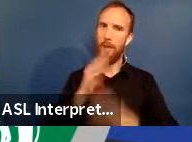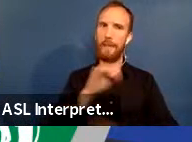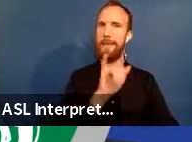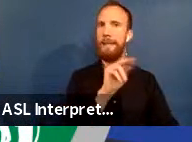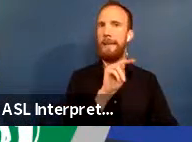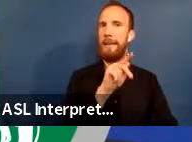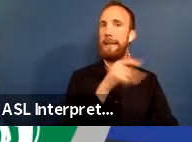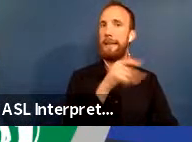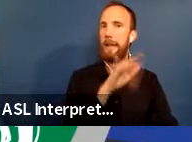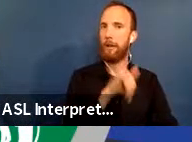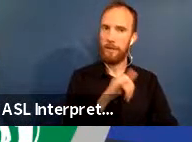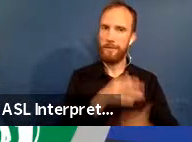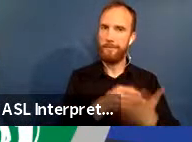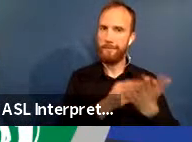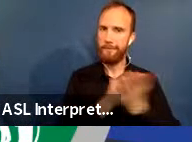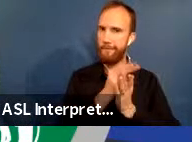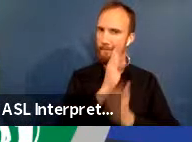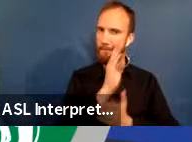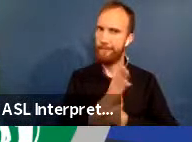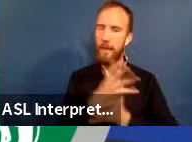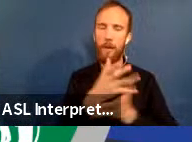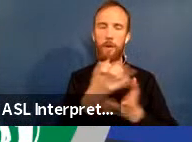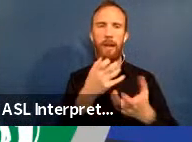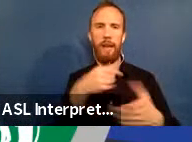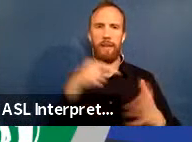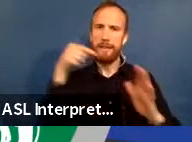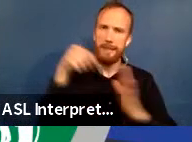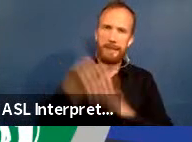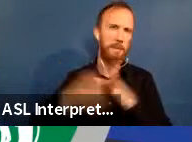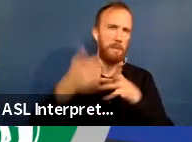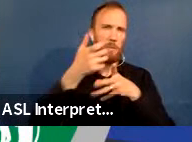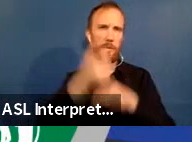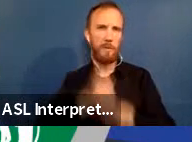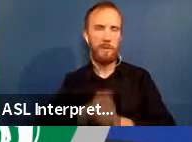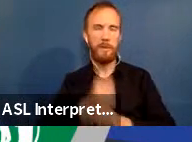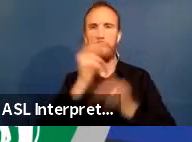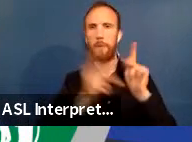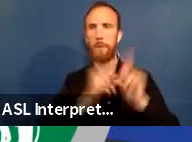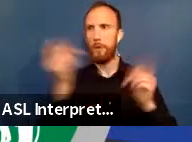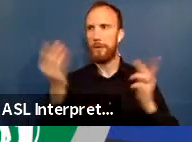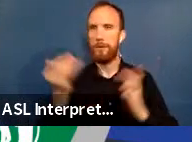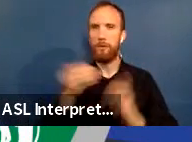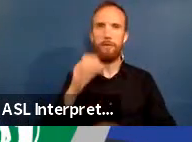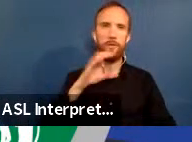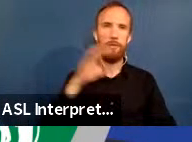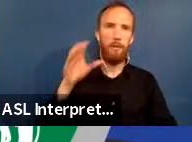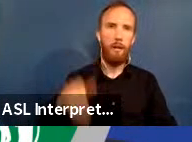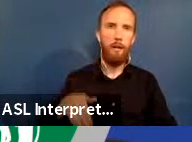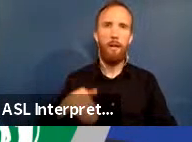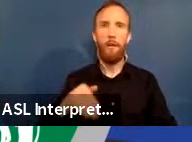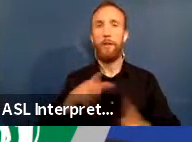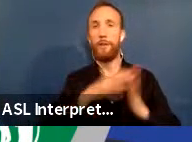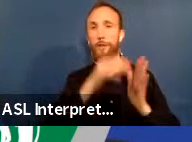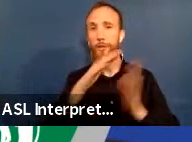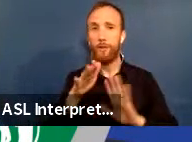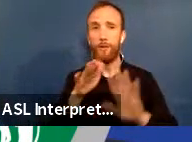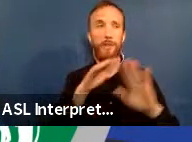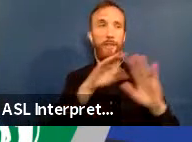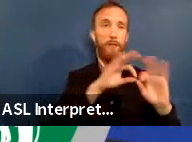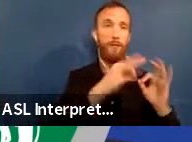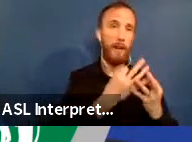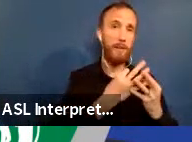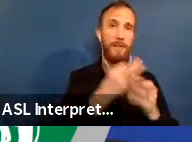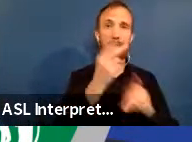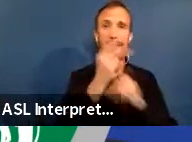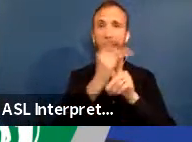deep public trust between the district and the stakeholders in the city of Chicago, especially students, families, and caregivers. And we want to